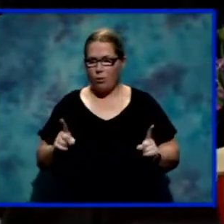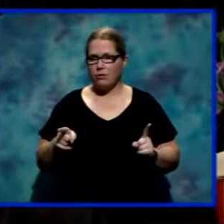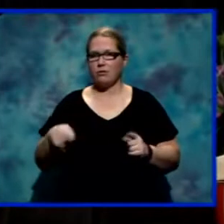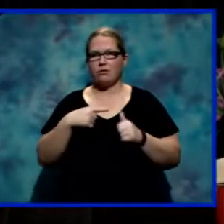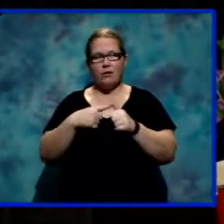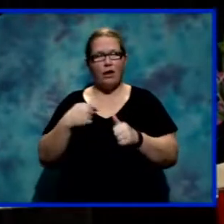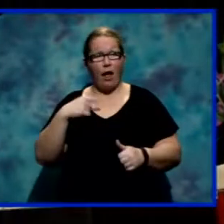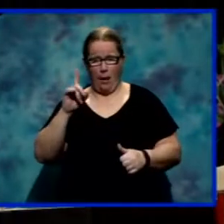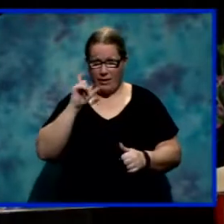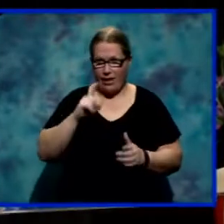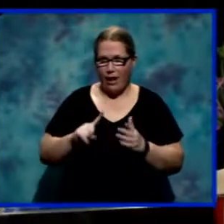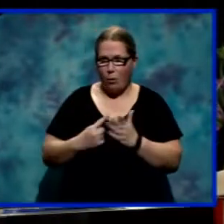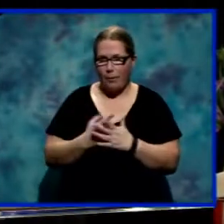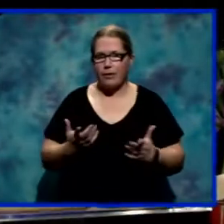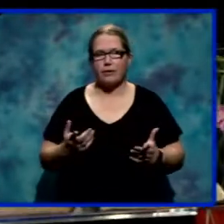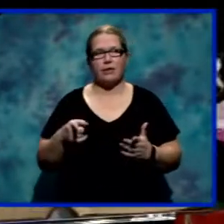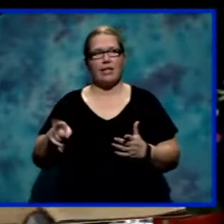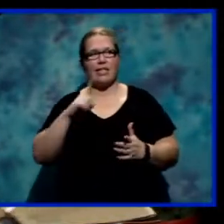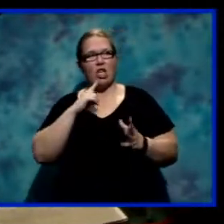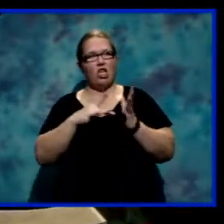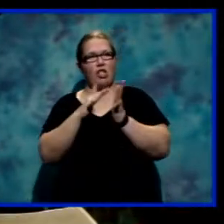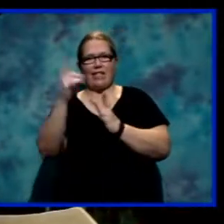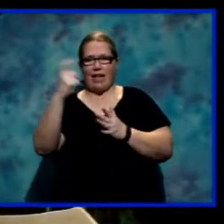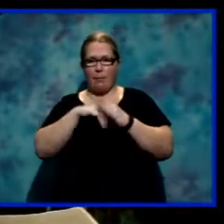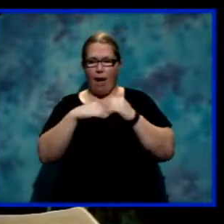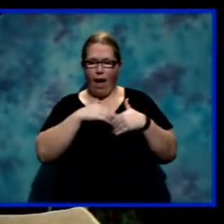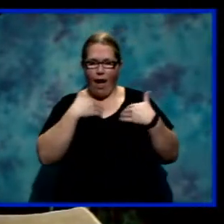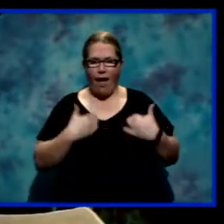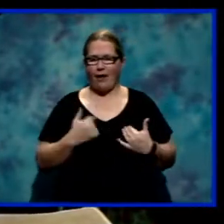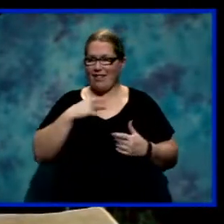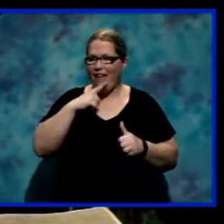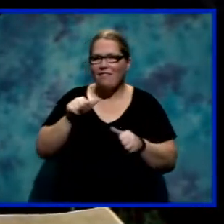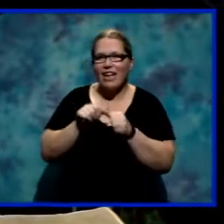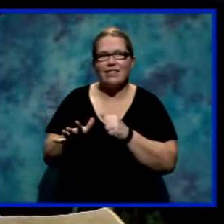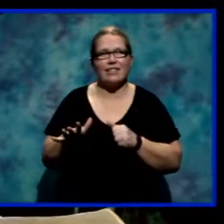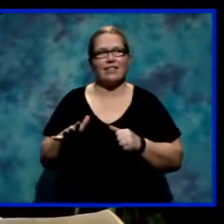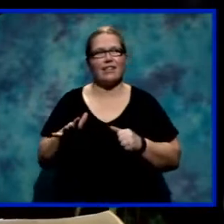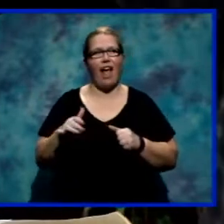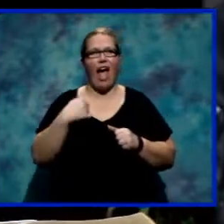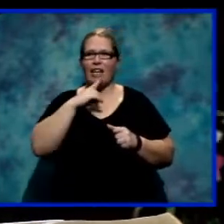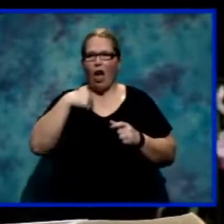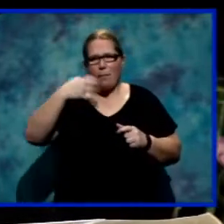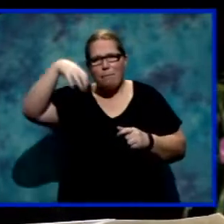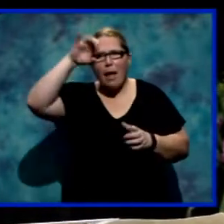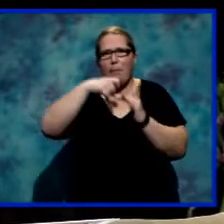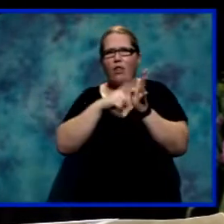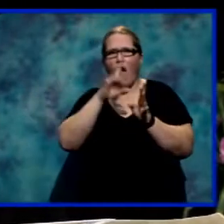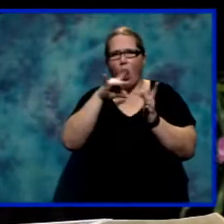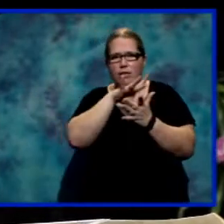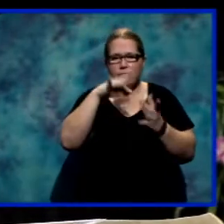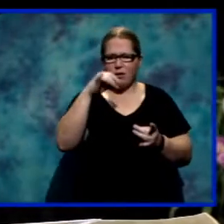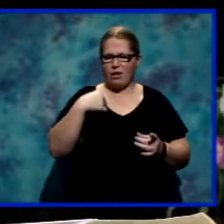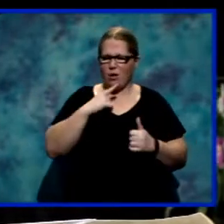I'm starting to listen now. He says, Jesus has come into my heart. I said, fantastic. He said, but I've been baptized by the Holy Spirit. And I said, what does that